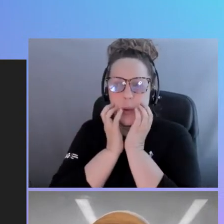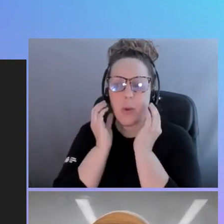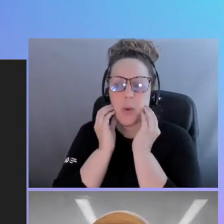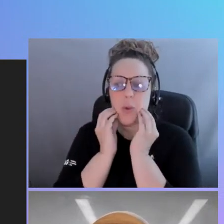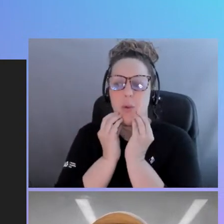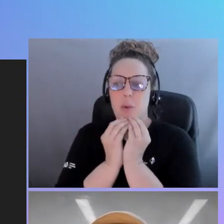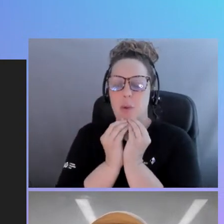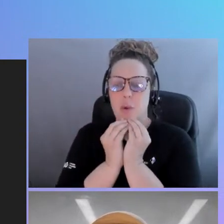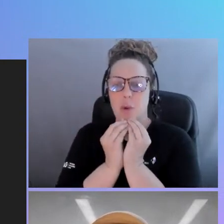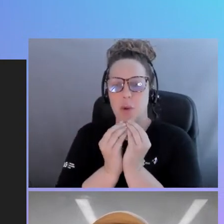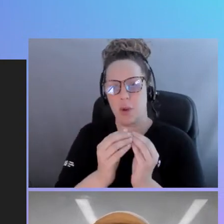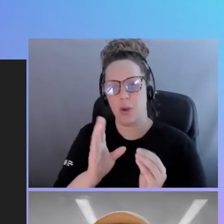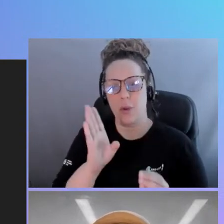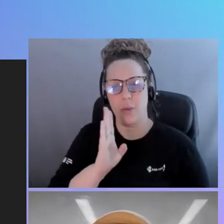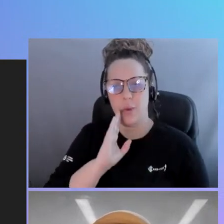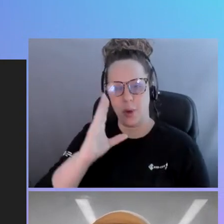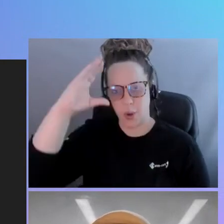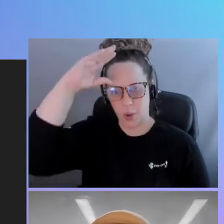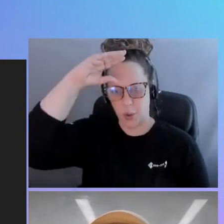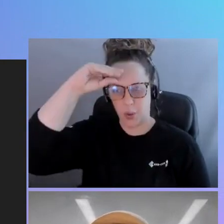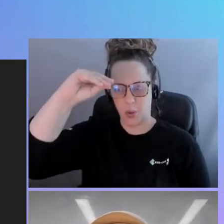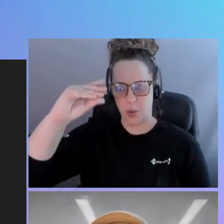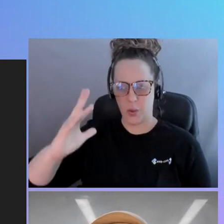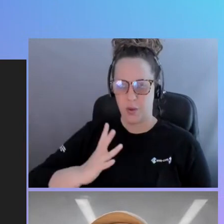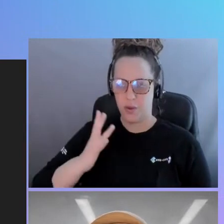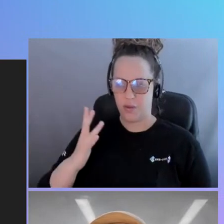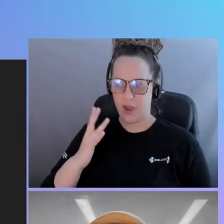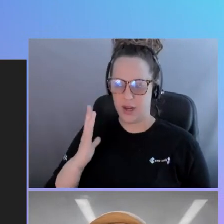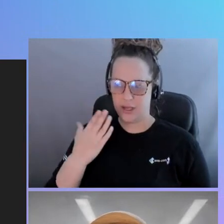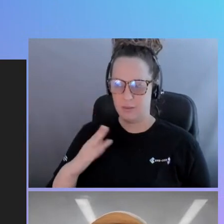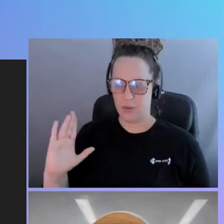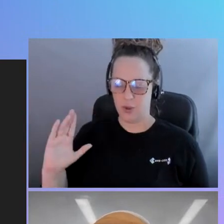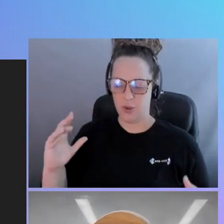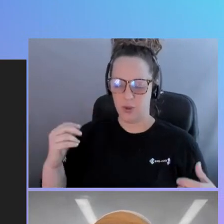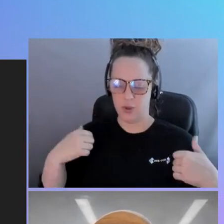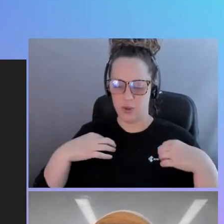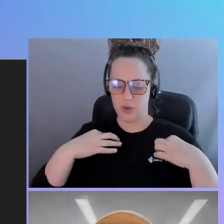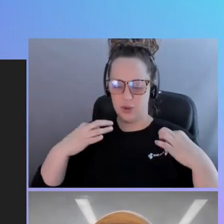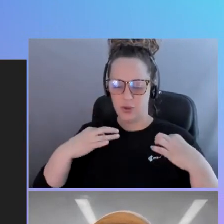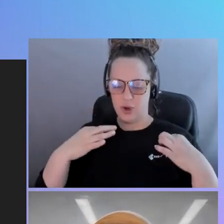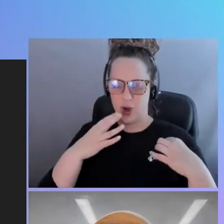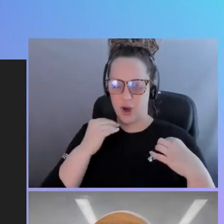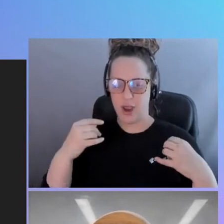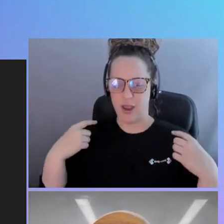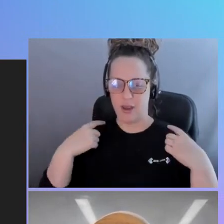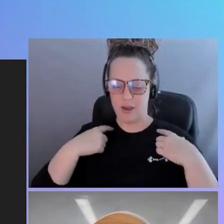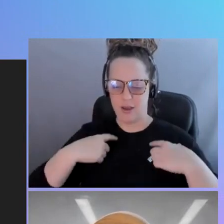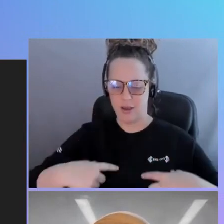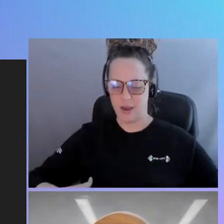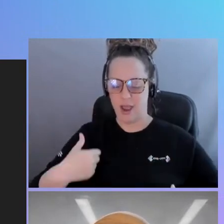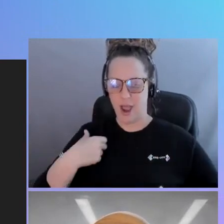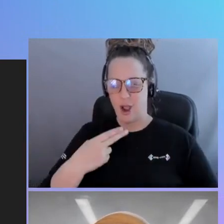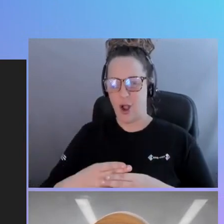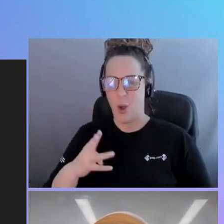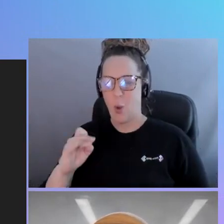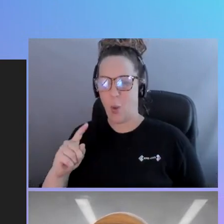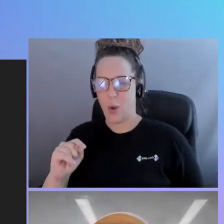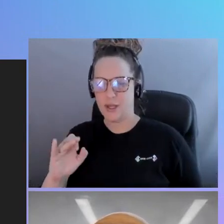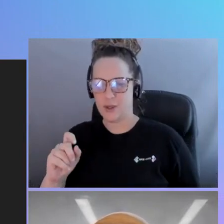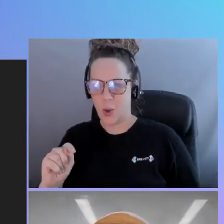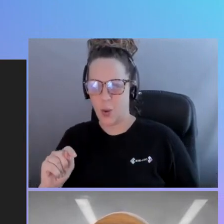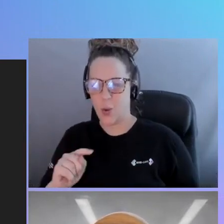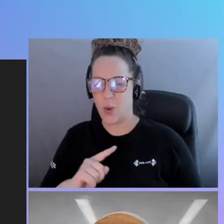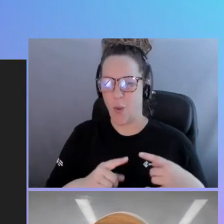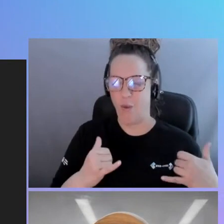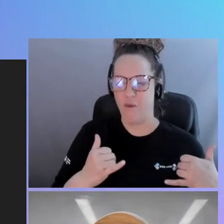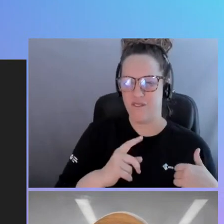cap, and my finest blue shirt and waistcoat or vest, depending on your country. And I'm speaking to you from London, but I'm